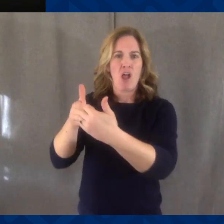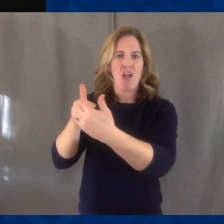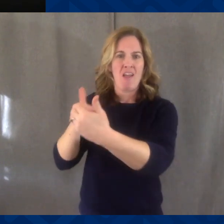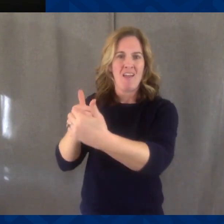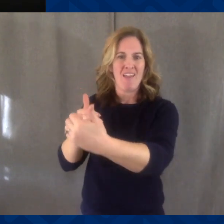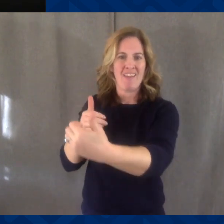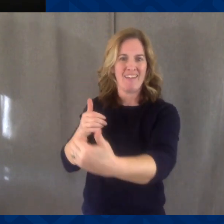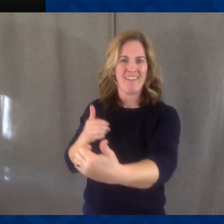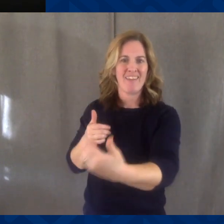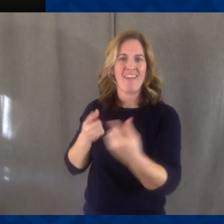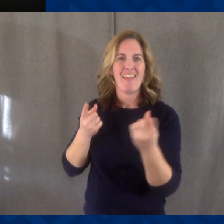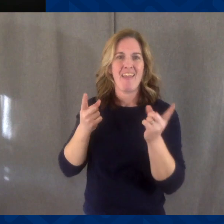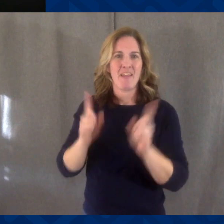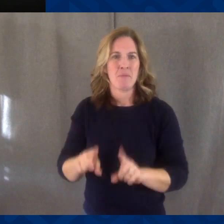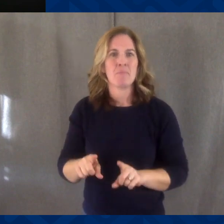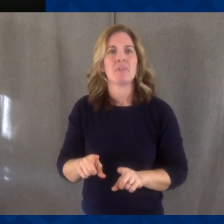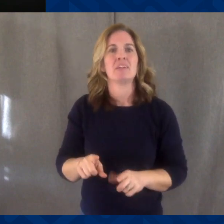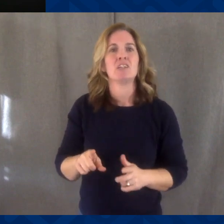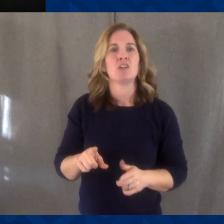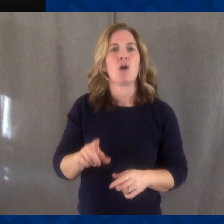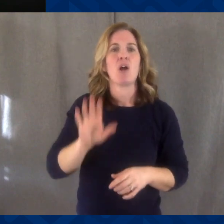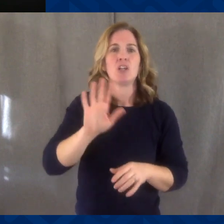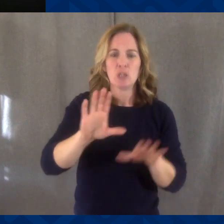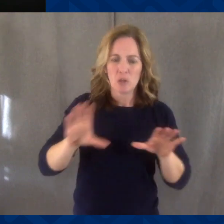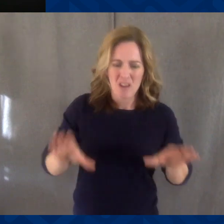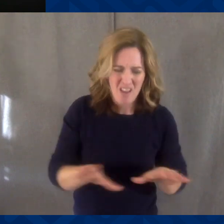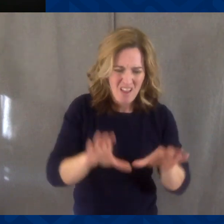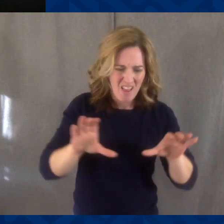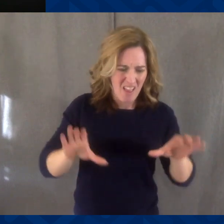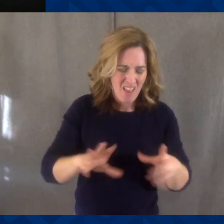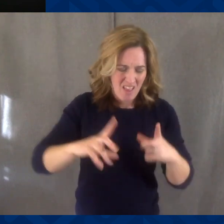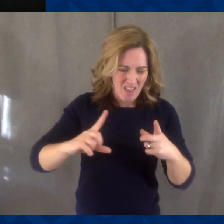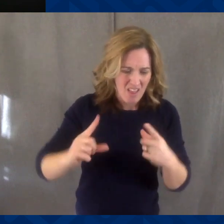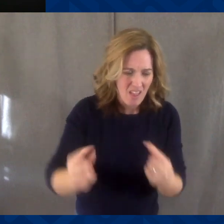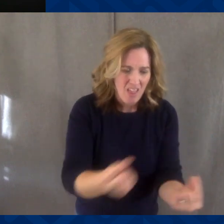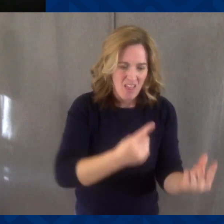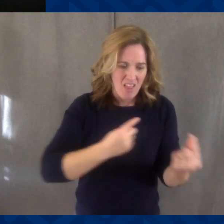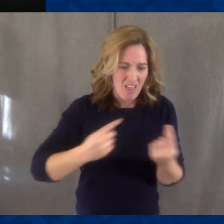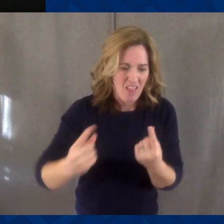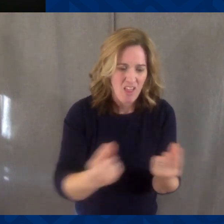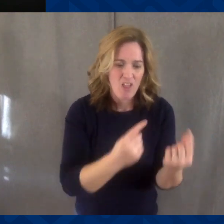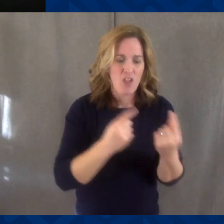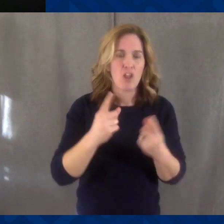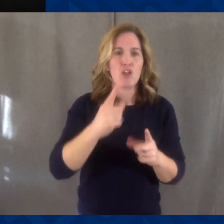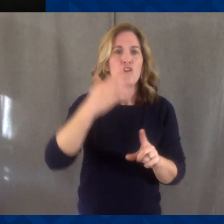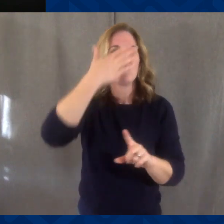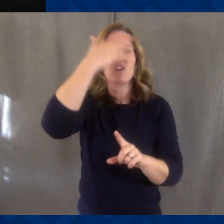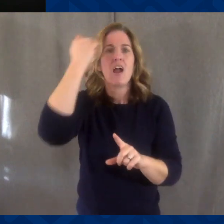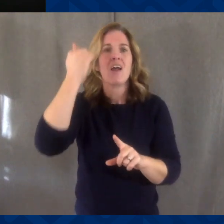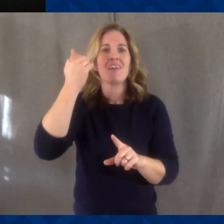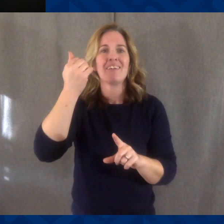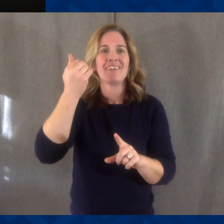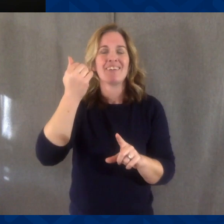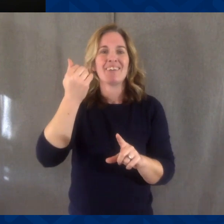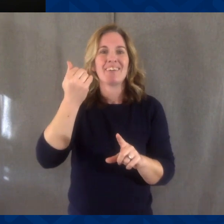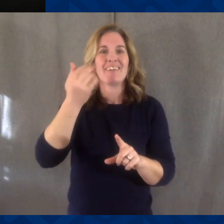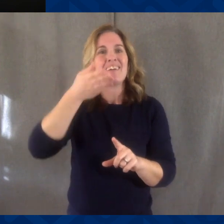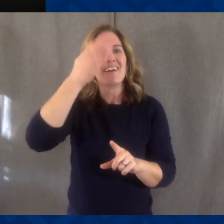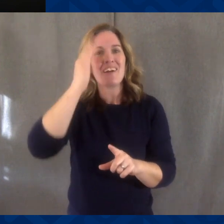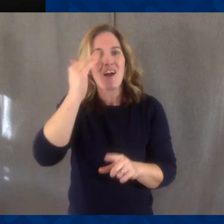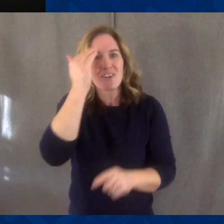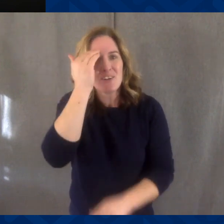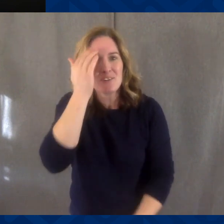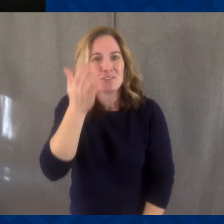out on this simple reality that God welcomes you and he wants to know you and he longs to be with you. This is what it means to be in